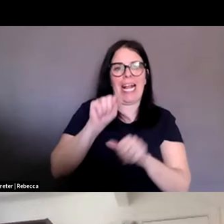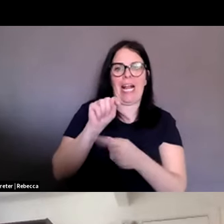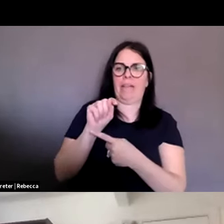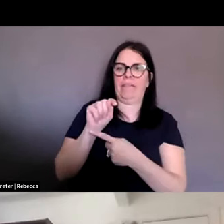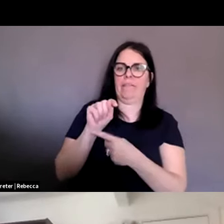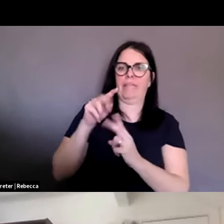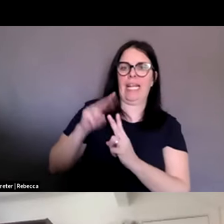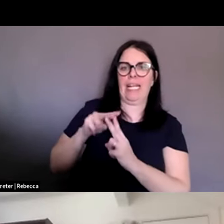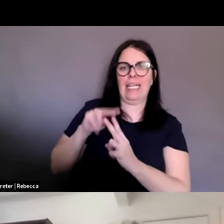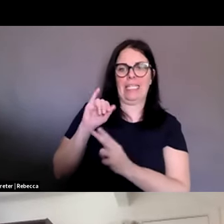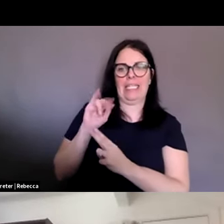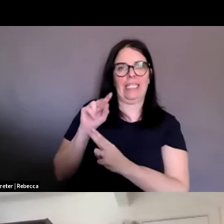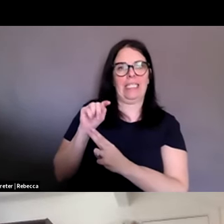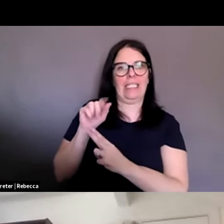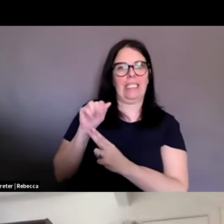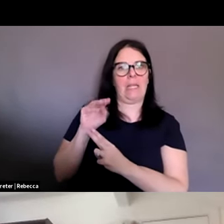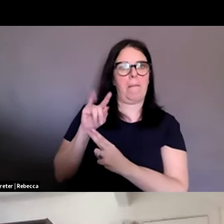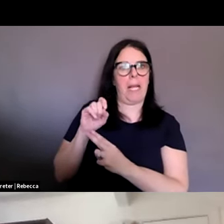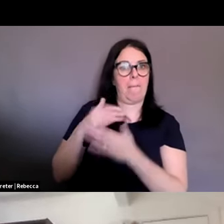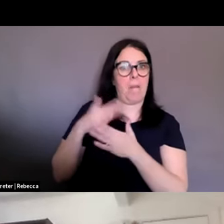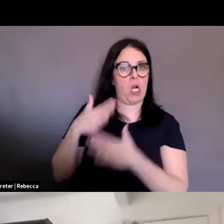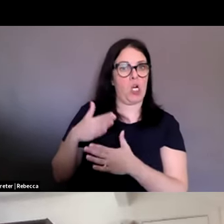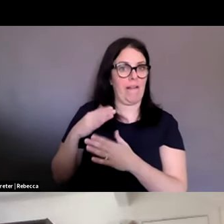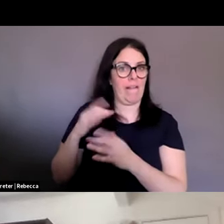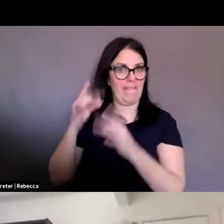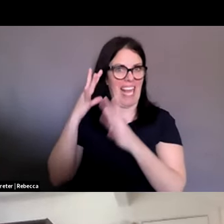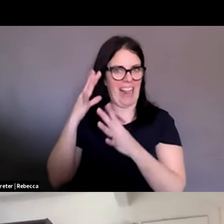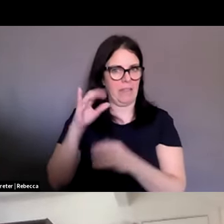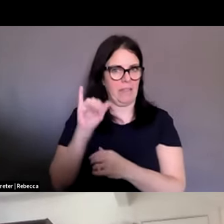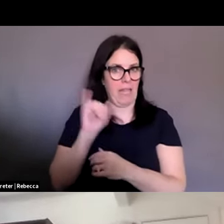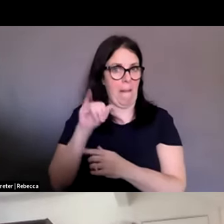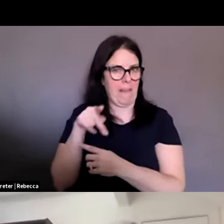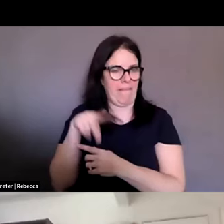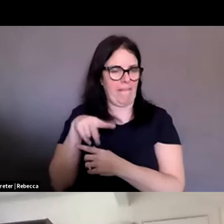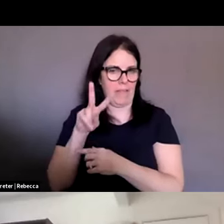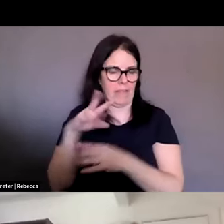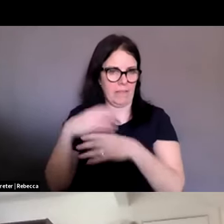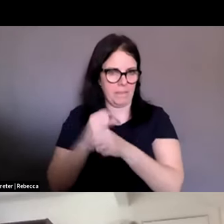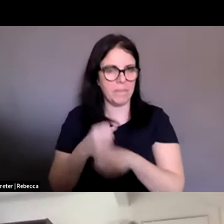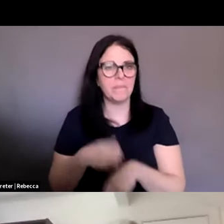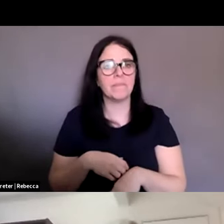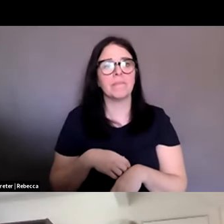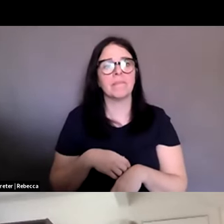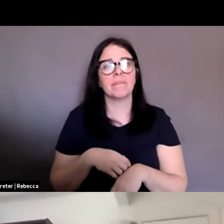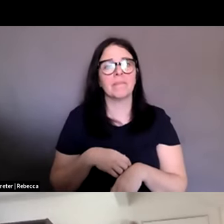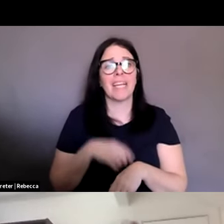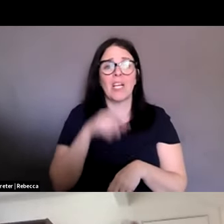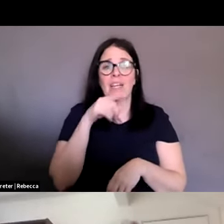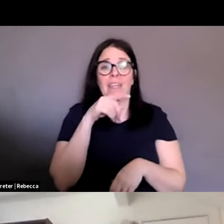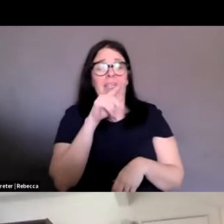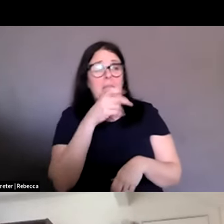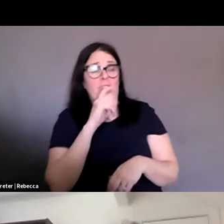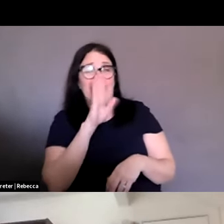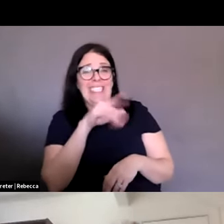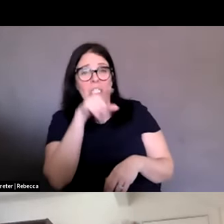full fashion. Now, Loretta, you crammed a lot into 15 minutes, and I obviously that's not training people